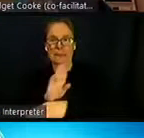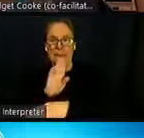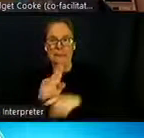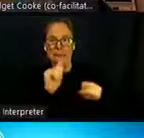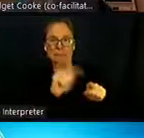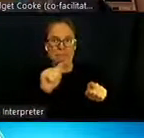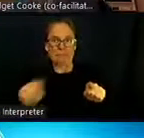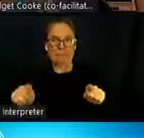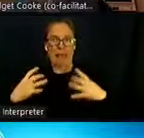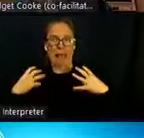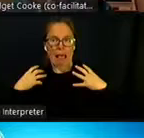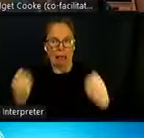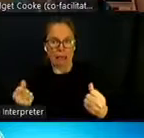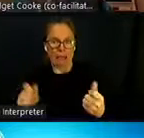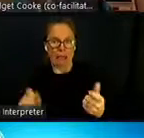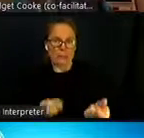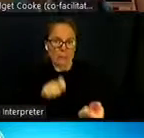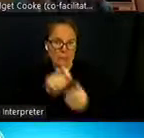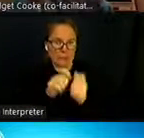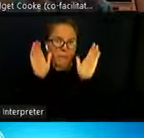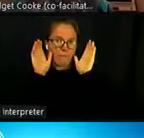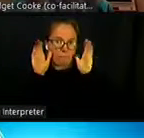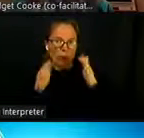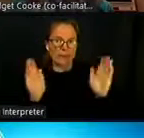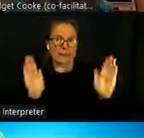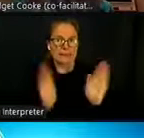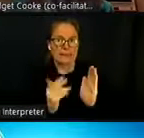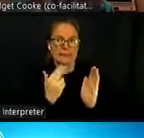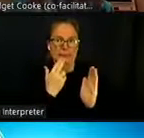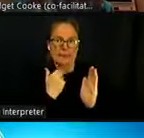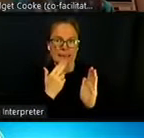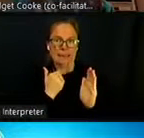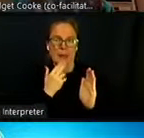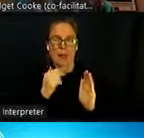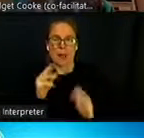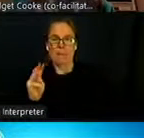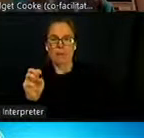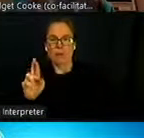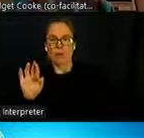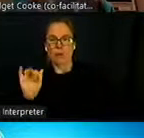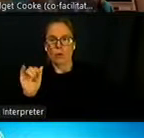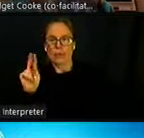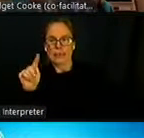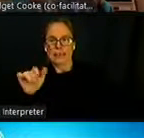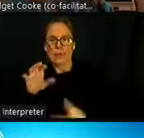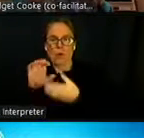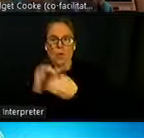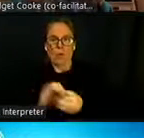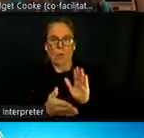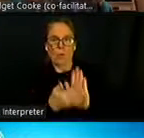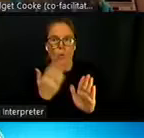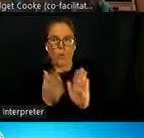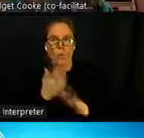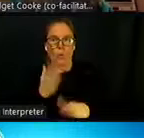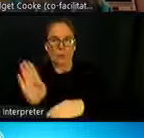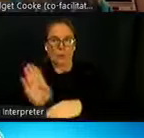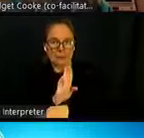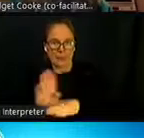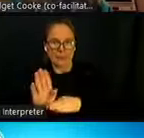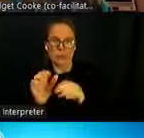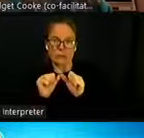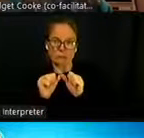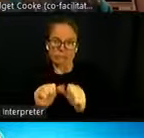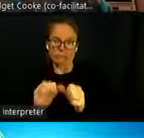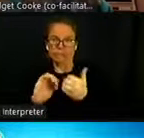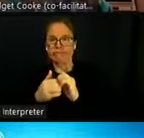small minority-owned businesses. And so we've been focused on that for the last several months of how we can work with our cities and